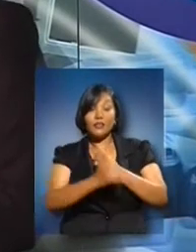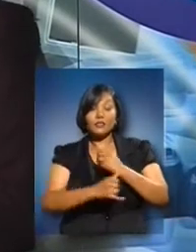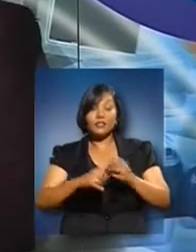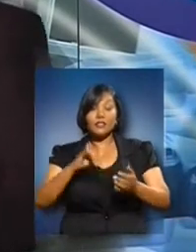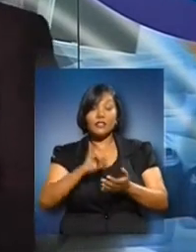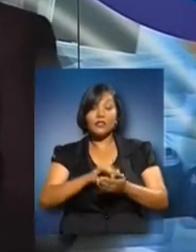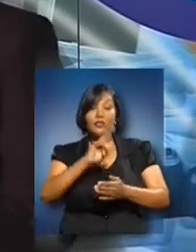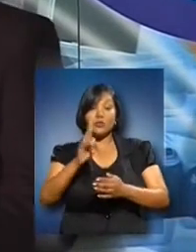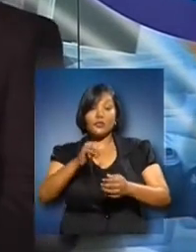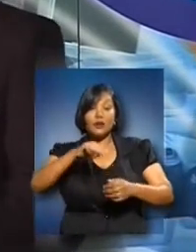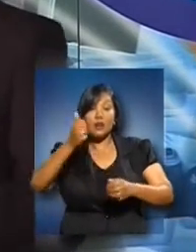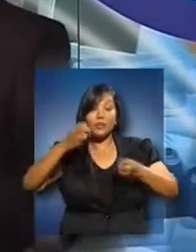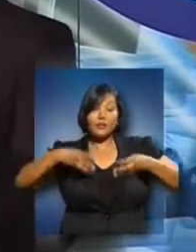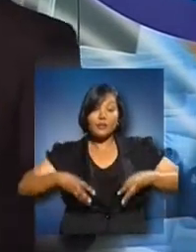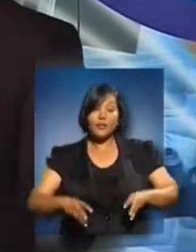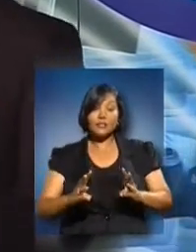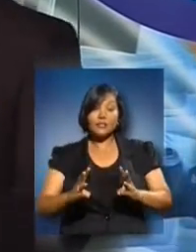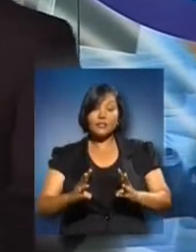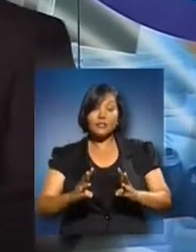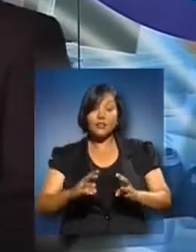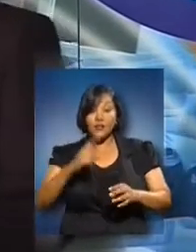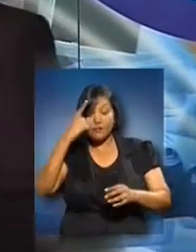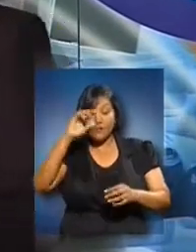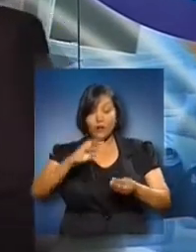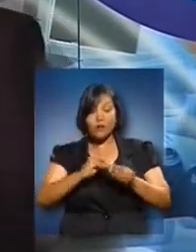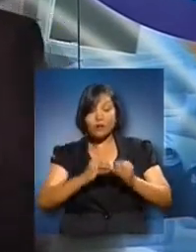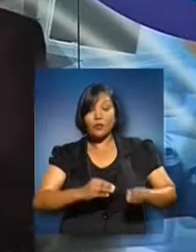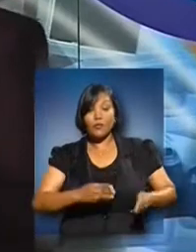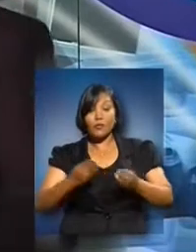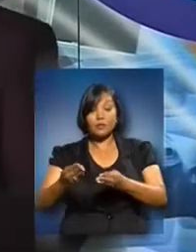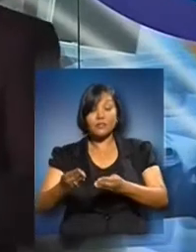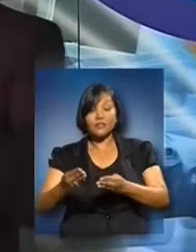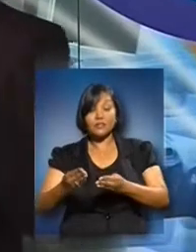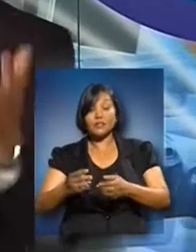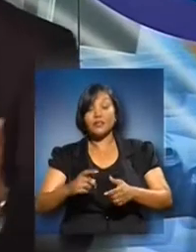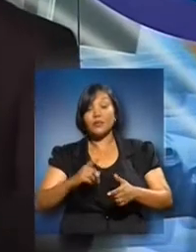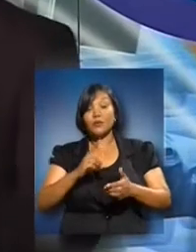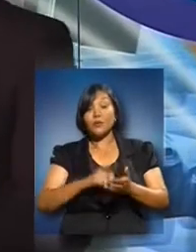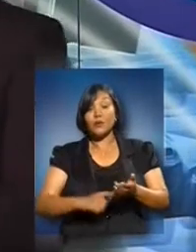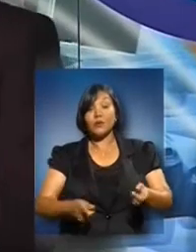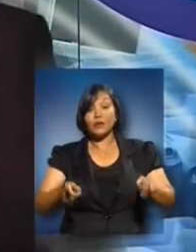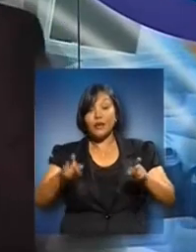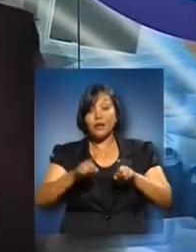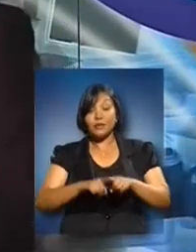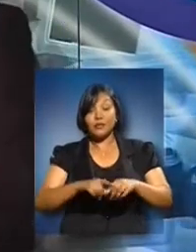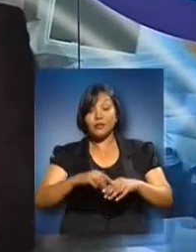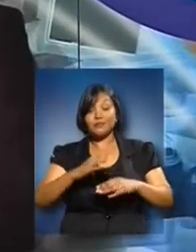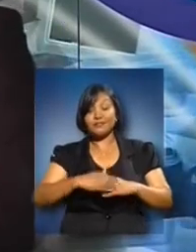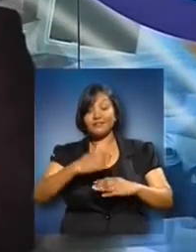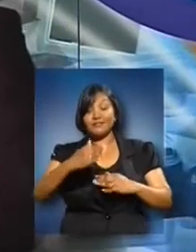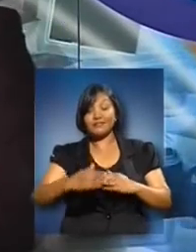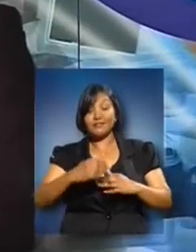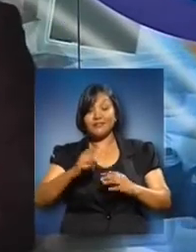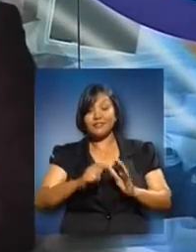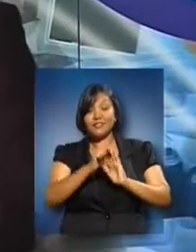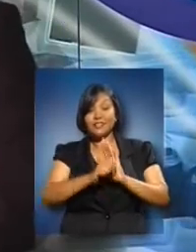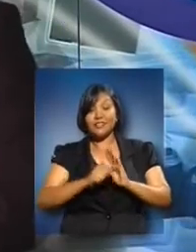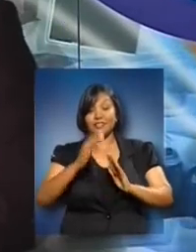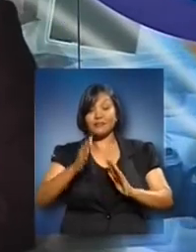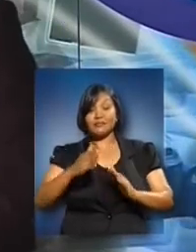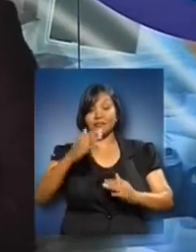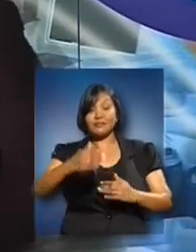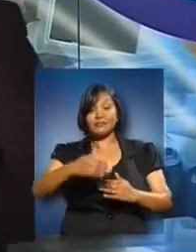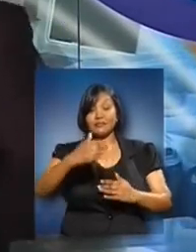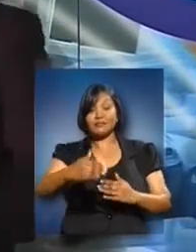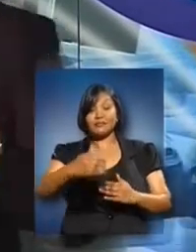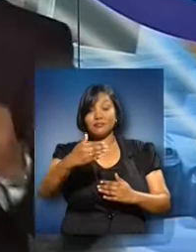that adopted another method, like query on release or all the methods available of forwarding and all